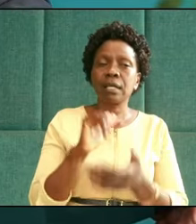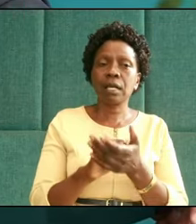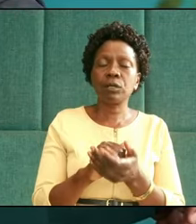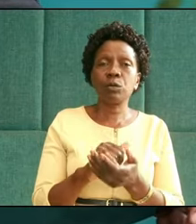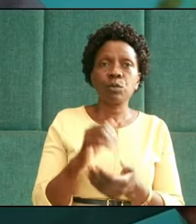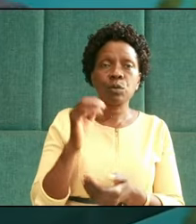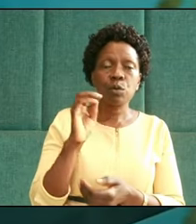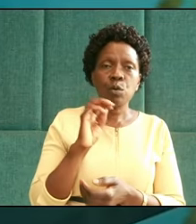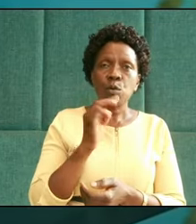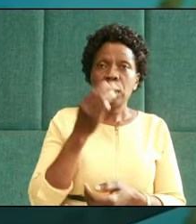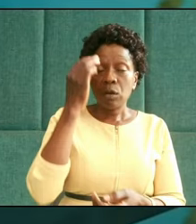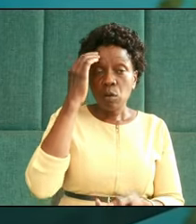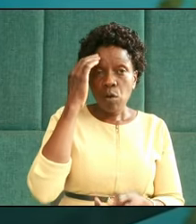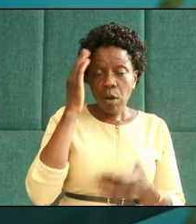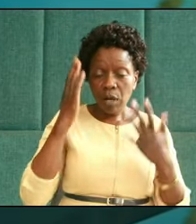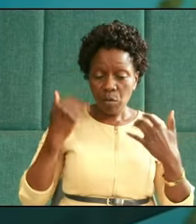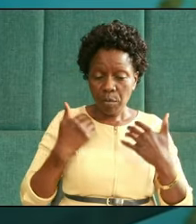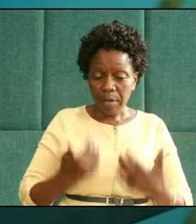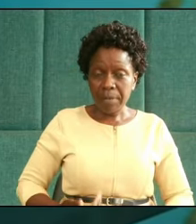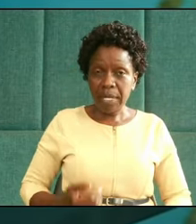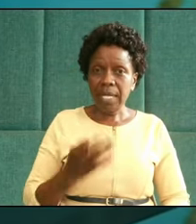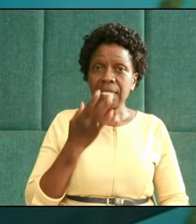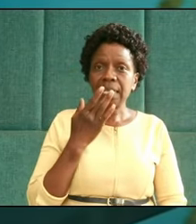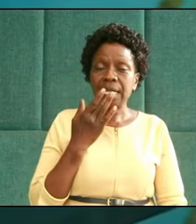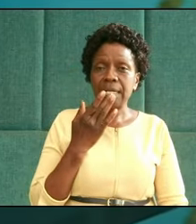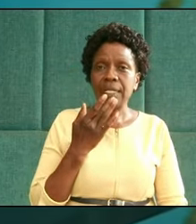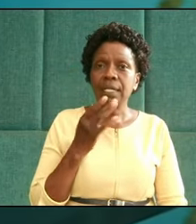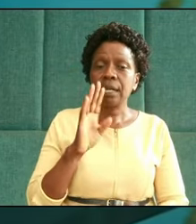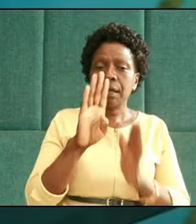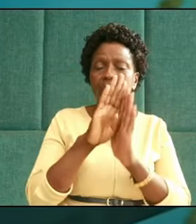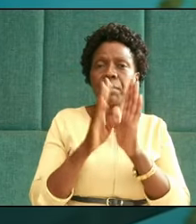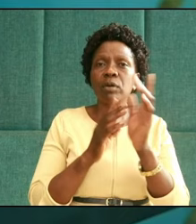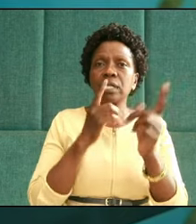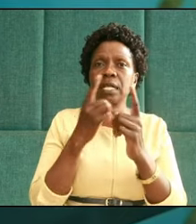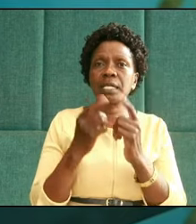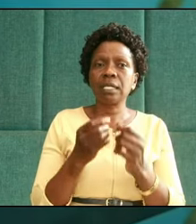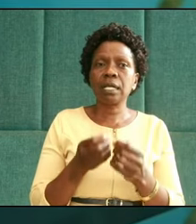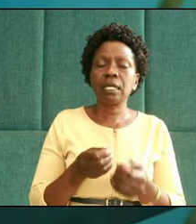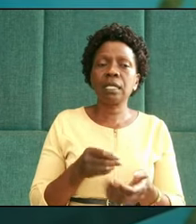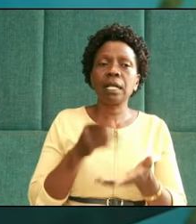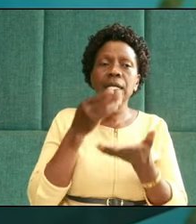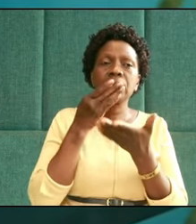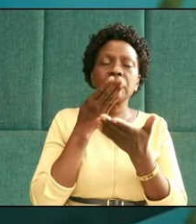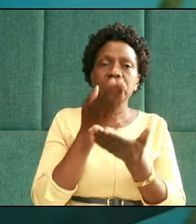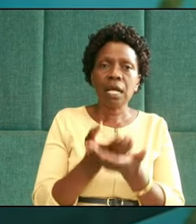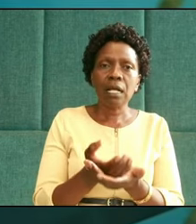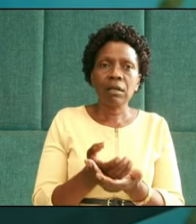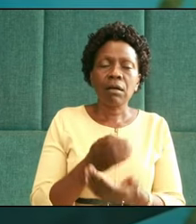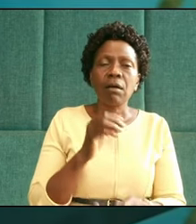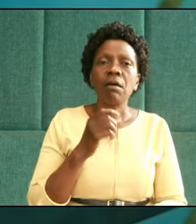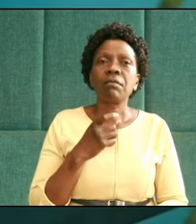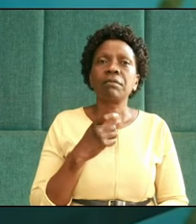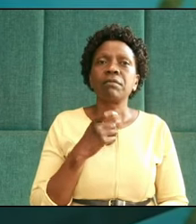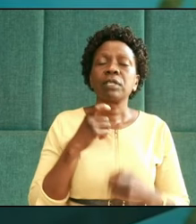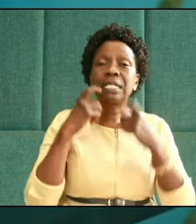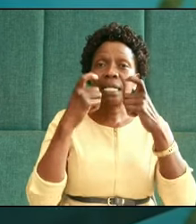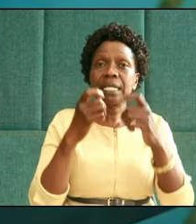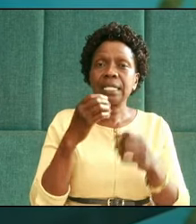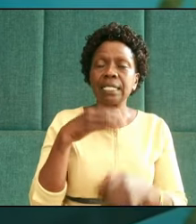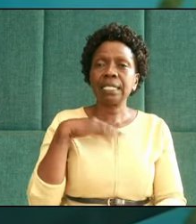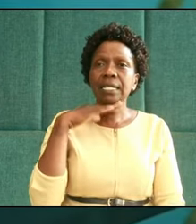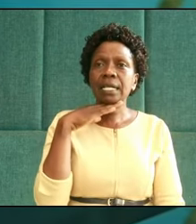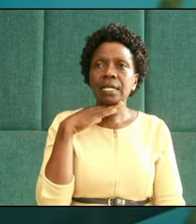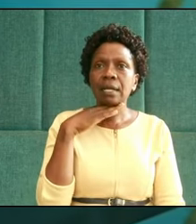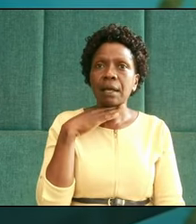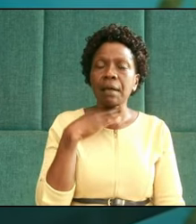being has ever tasted. The Bible says the wages of sin is death.